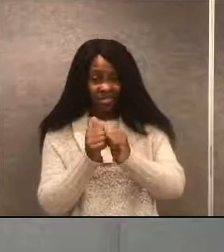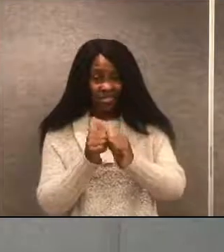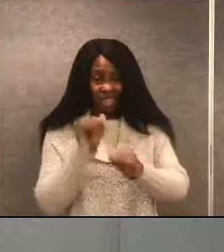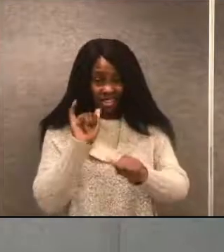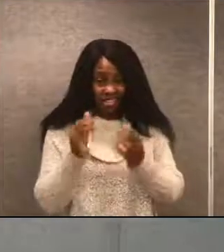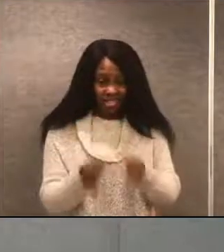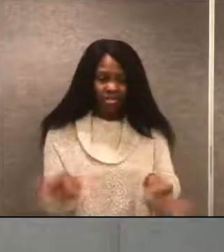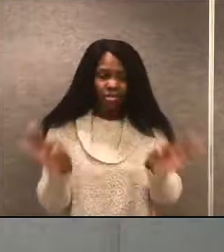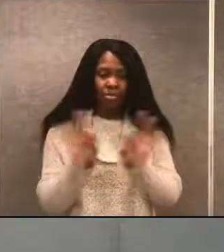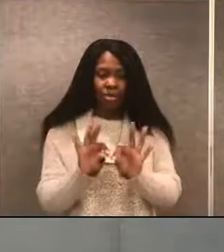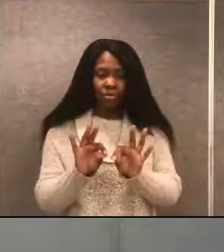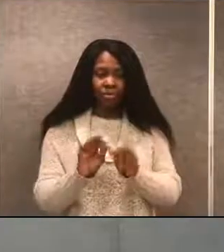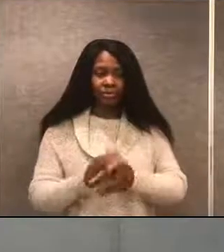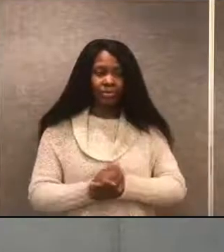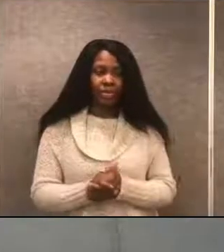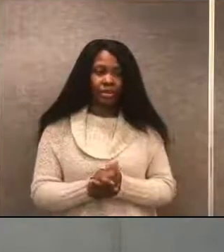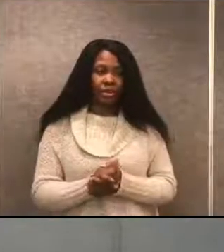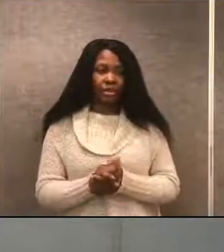hope that